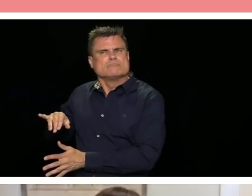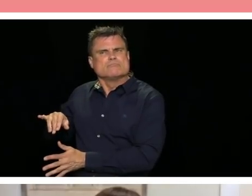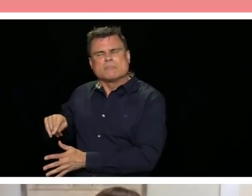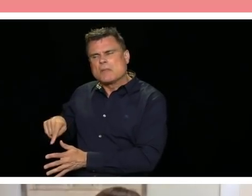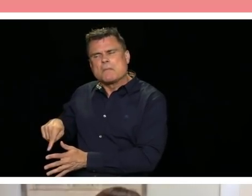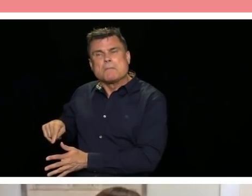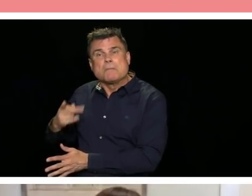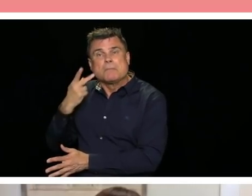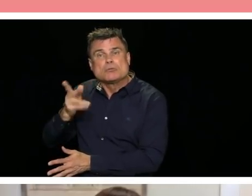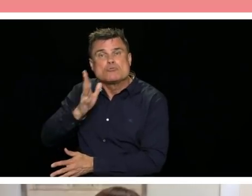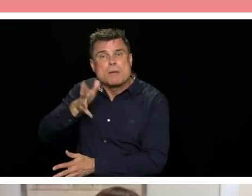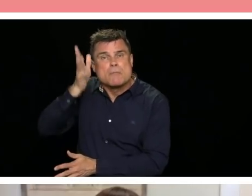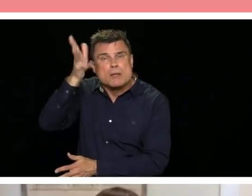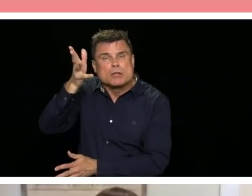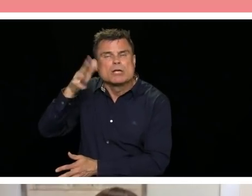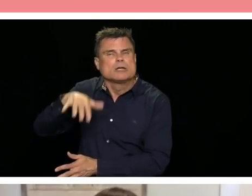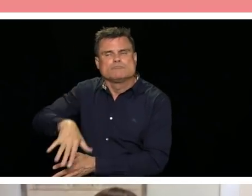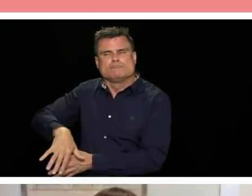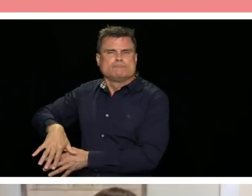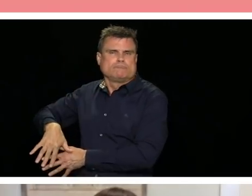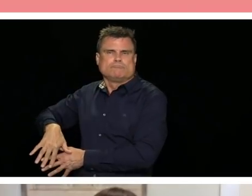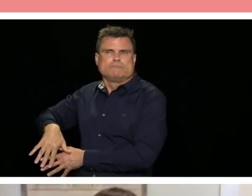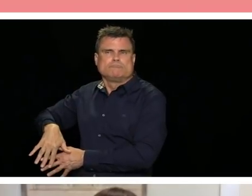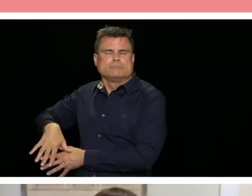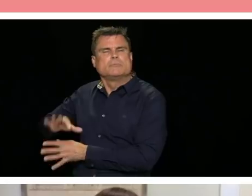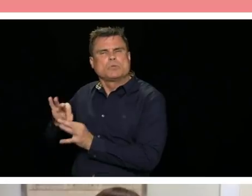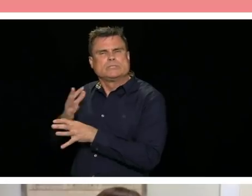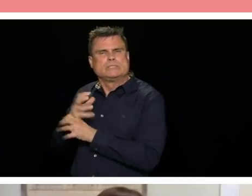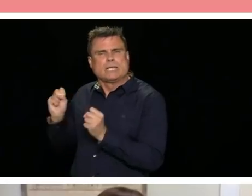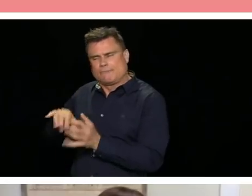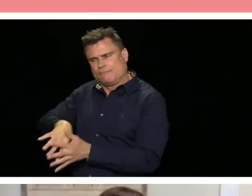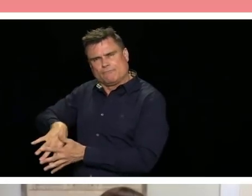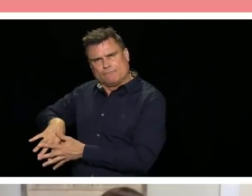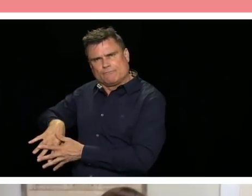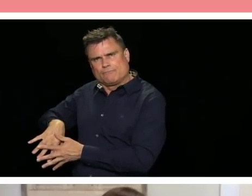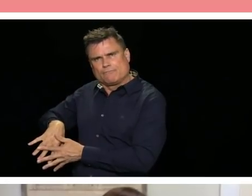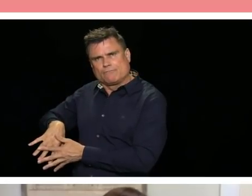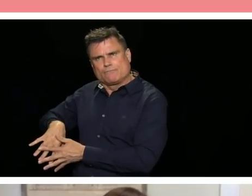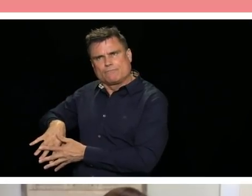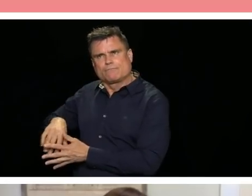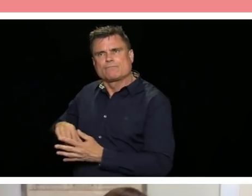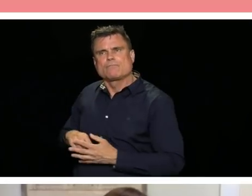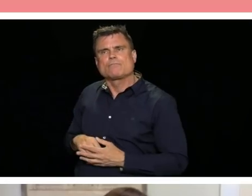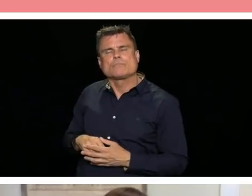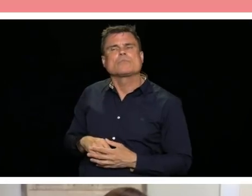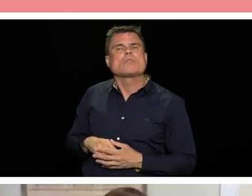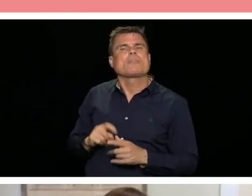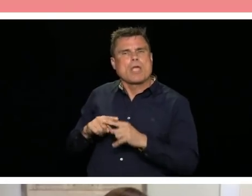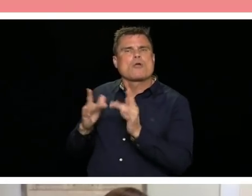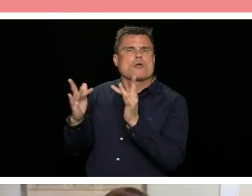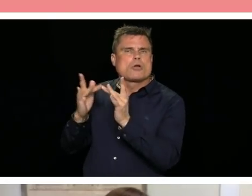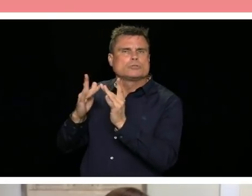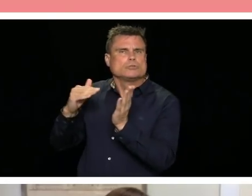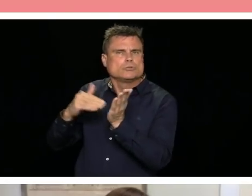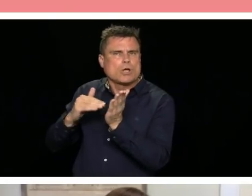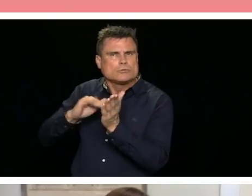it's safe and your child can go ahead and visit their family. But we talk about this a lot, Dr. Henry